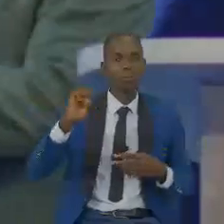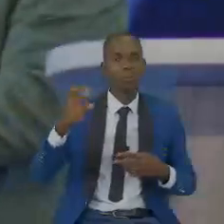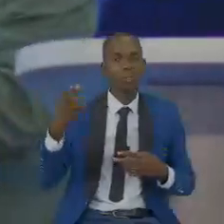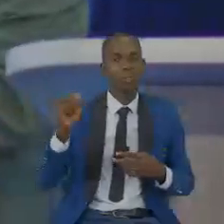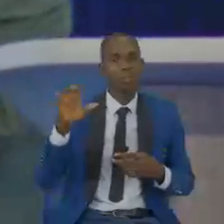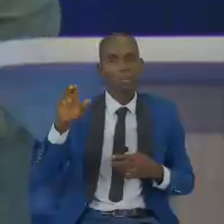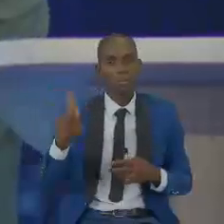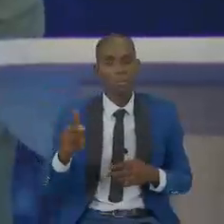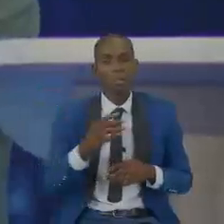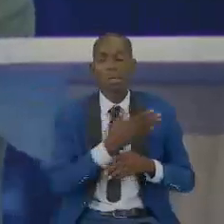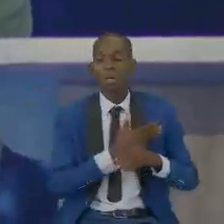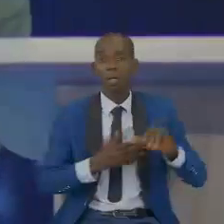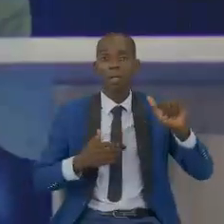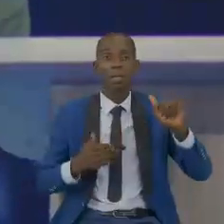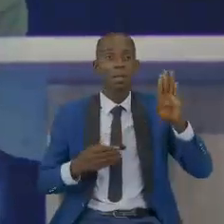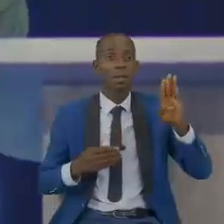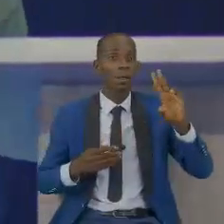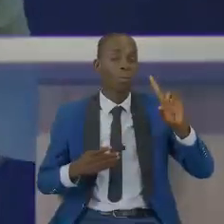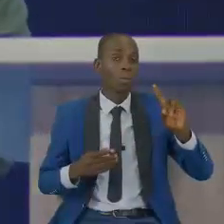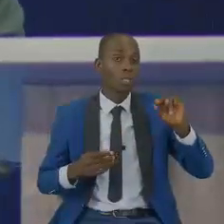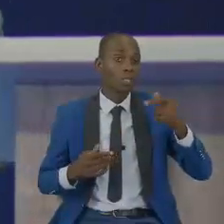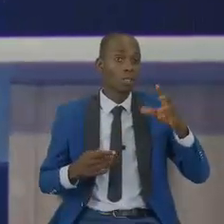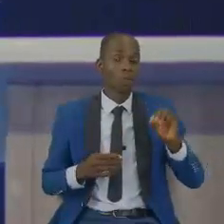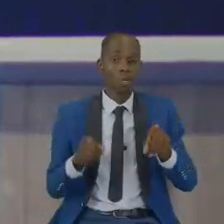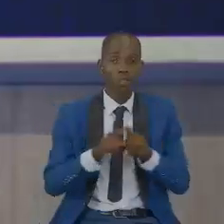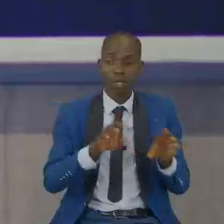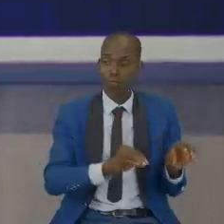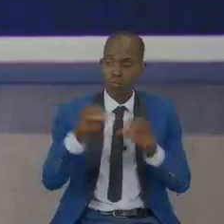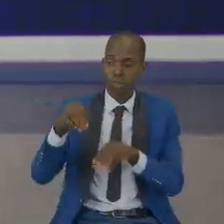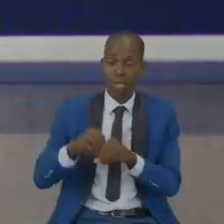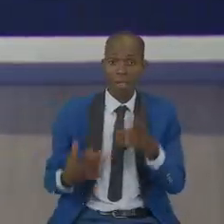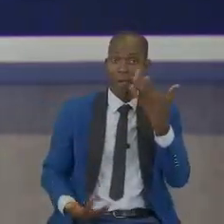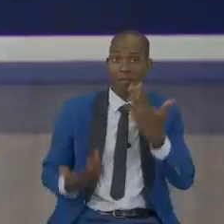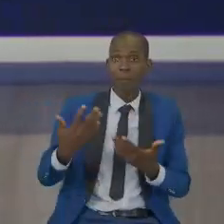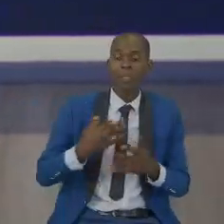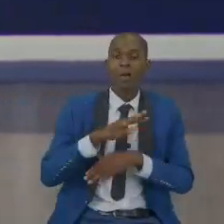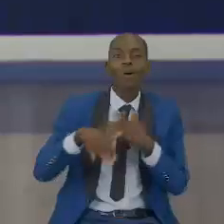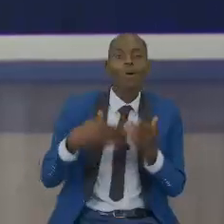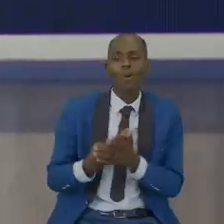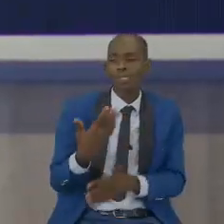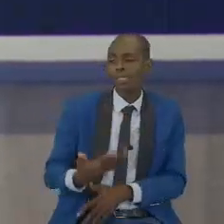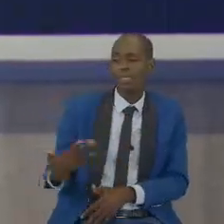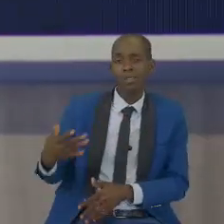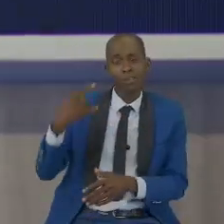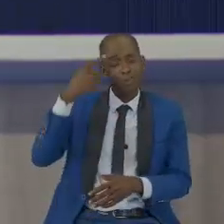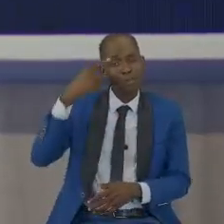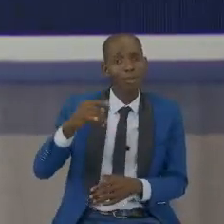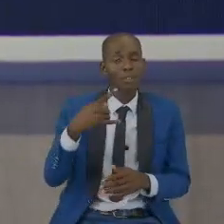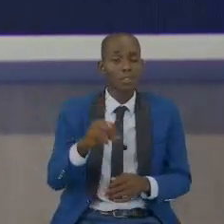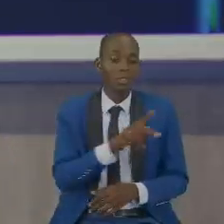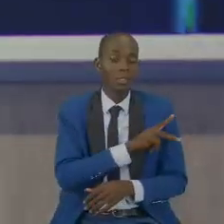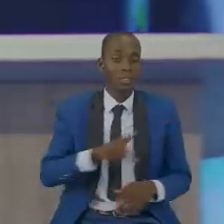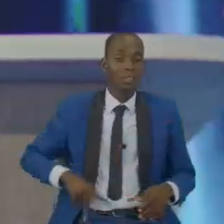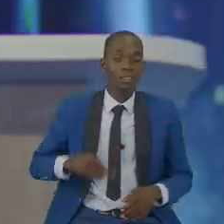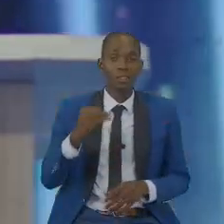thrown into that fire of affliction, and all the property of Nebuchadnezzar will burn out of